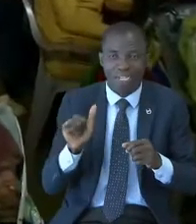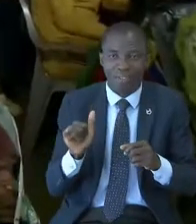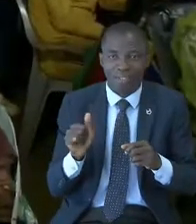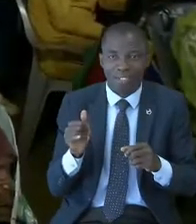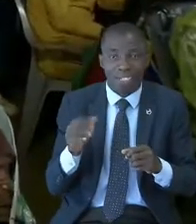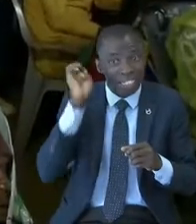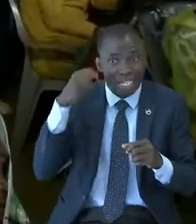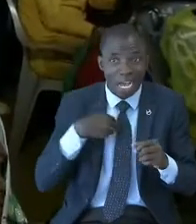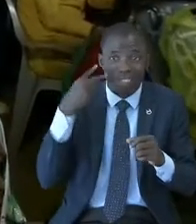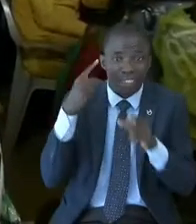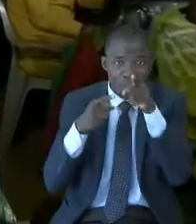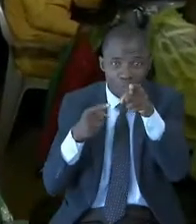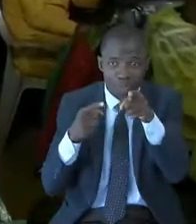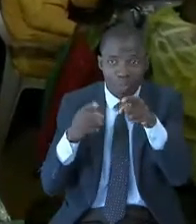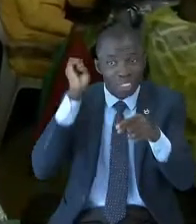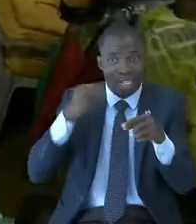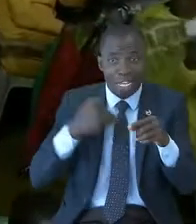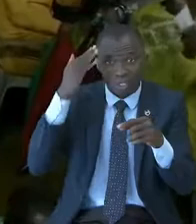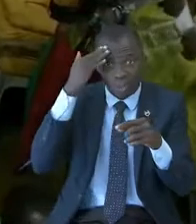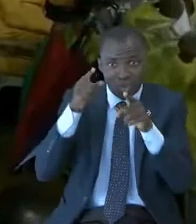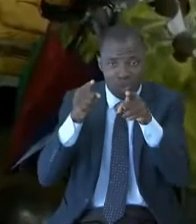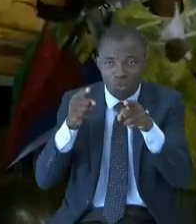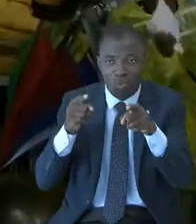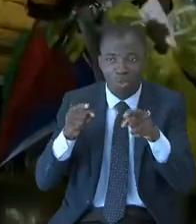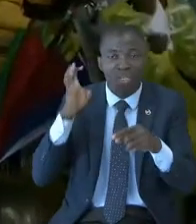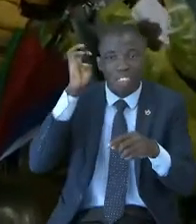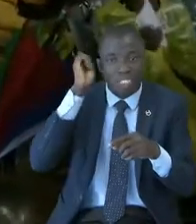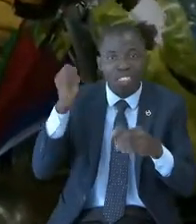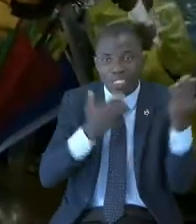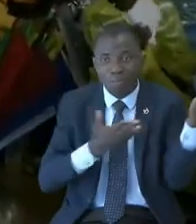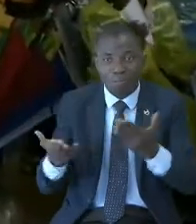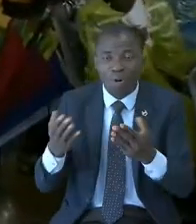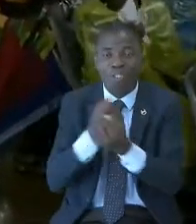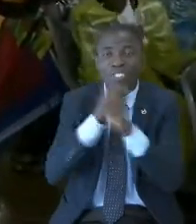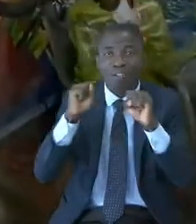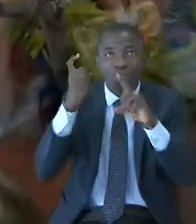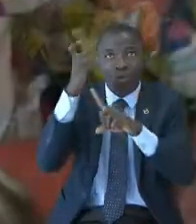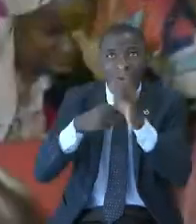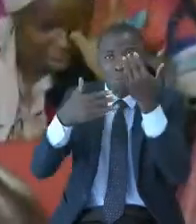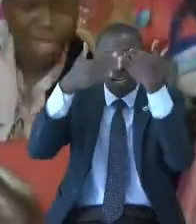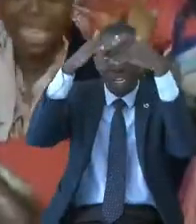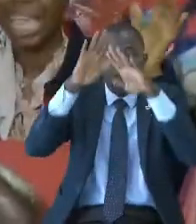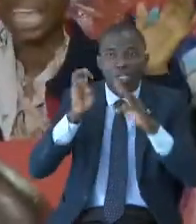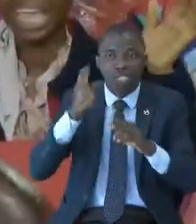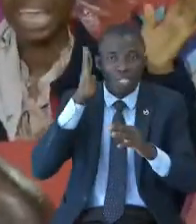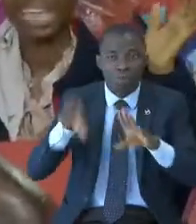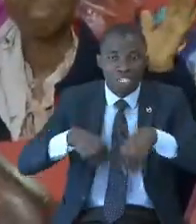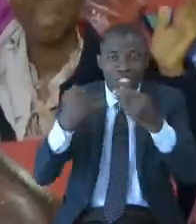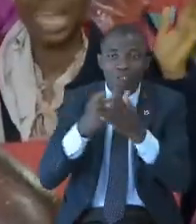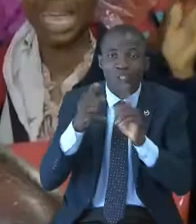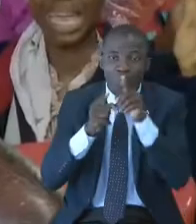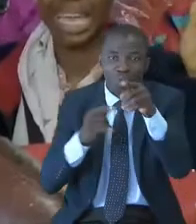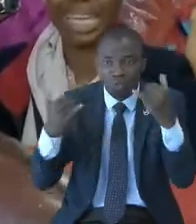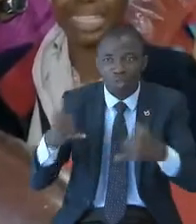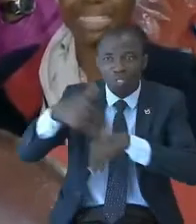seen you. He has known you. He brought salvation from heaven and is going to give you tonight. And